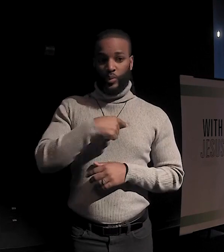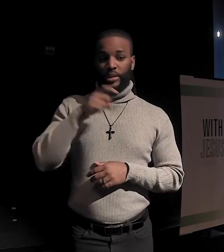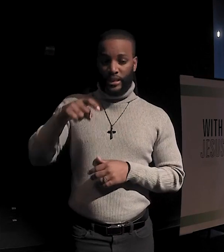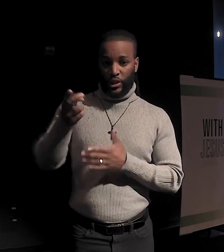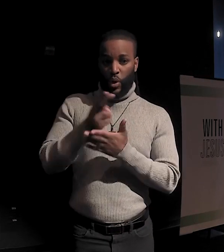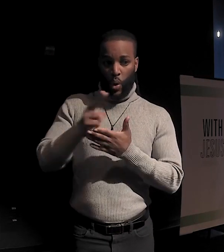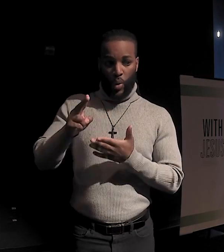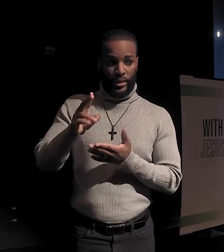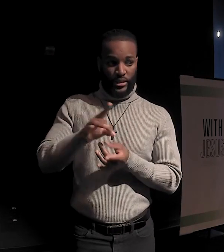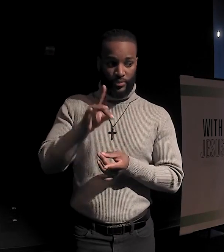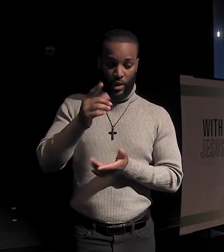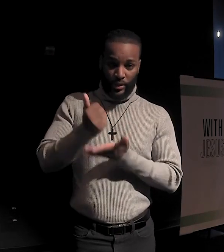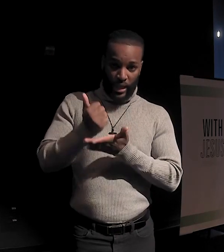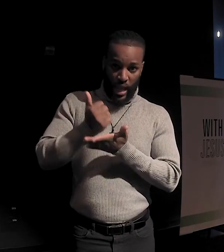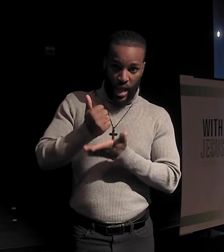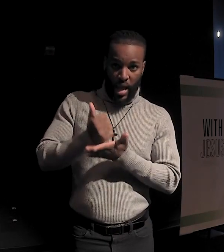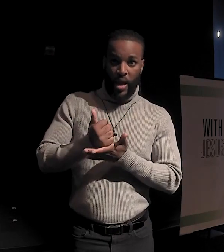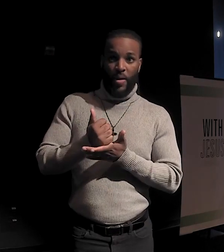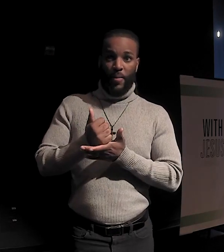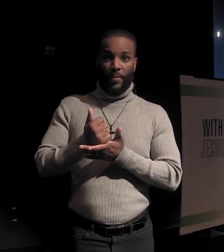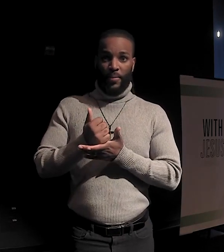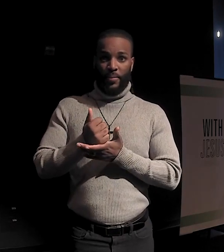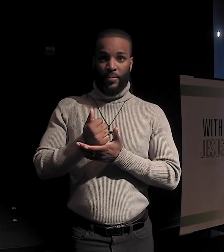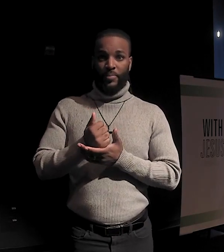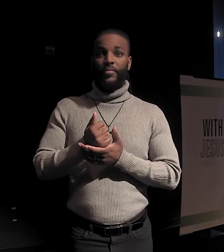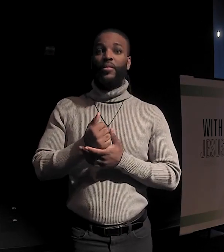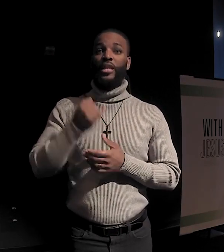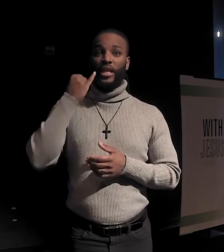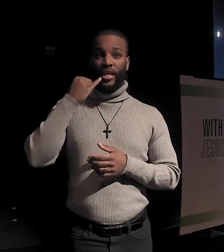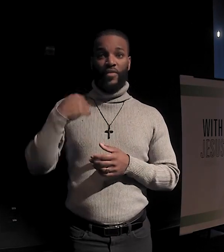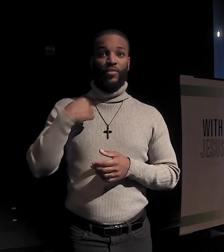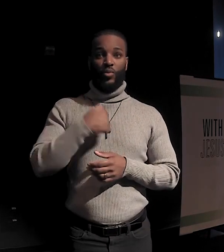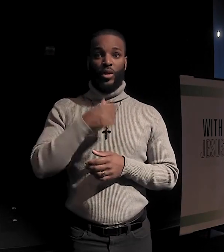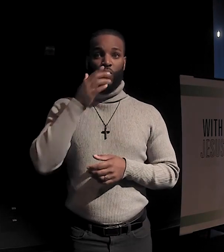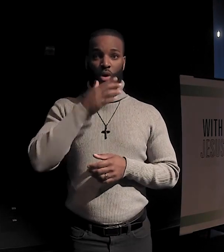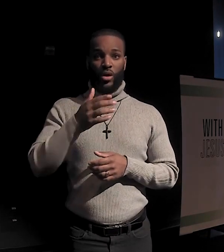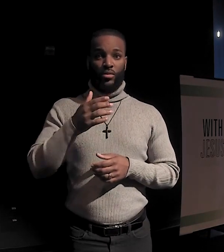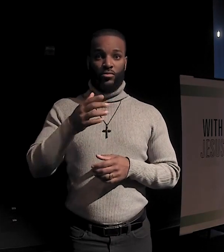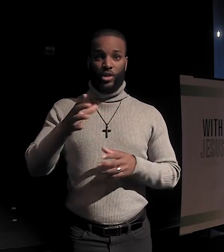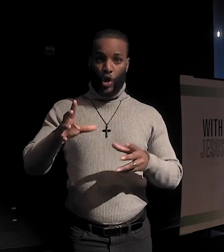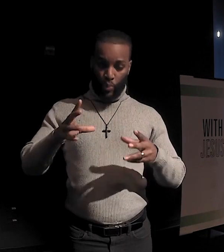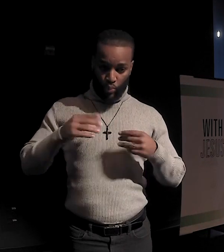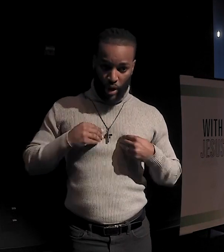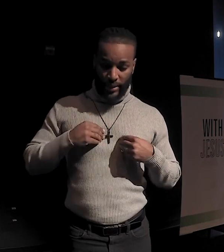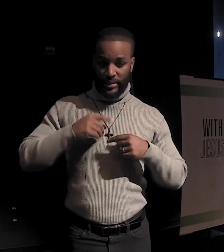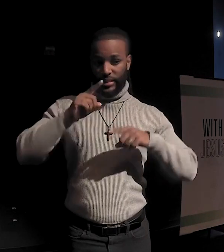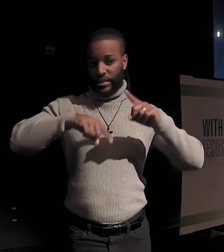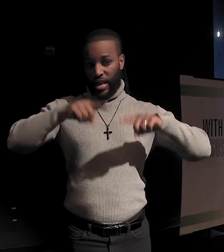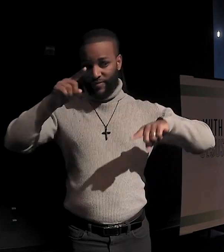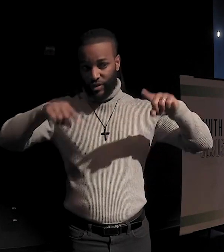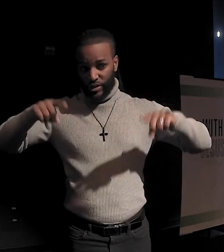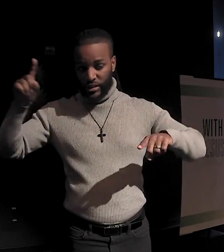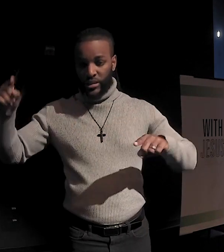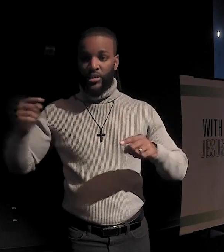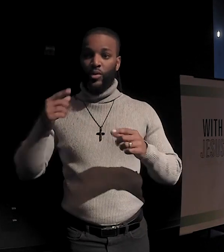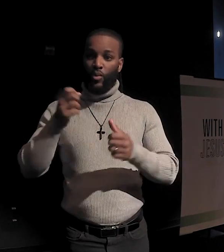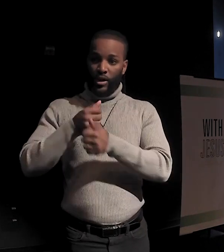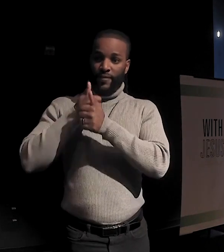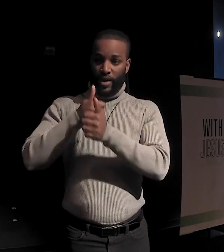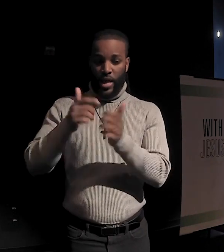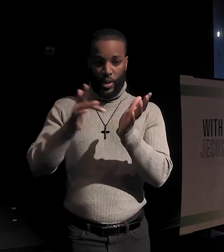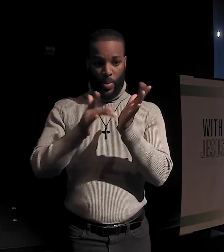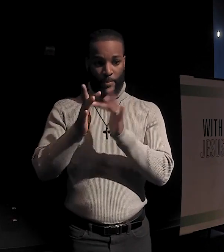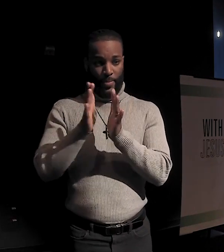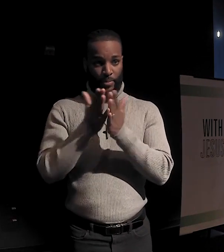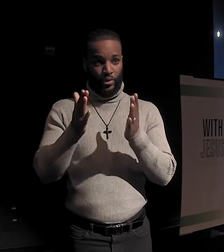Holy Spirit's help in that very endeavor. If we're going to embrace diversity, if we're going to be about biblical unity,